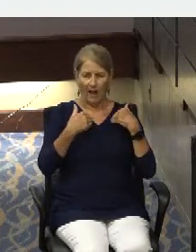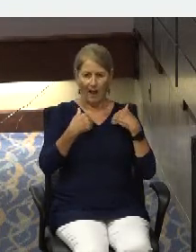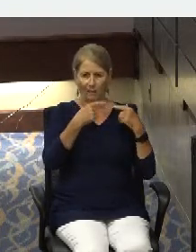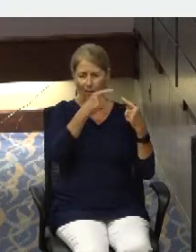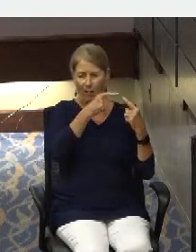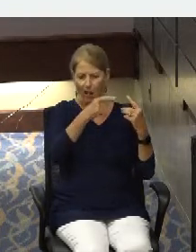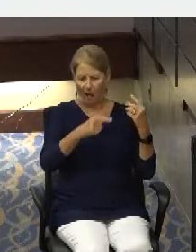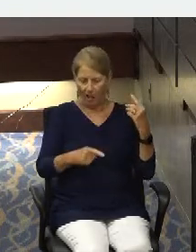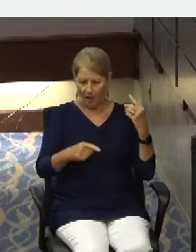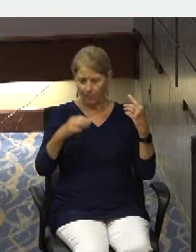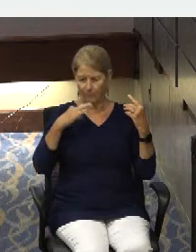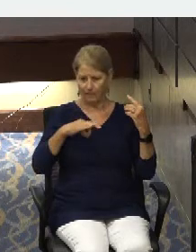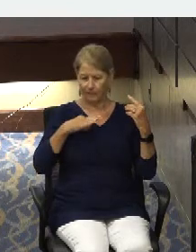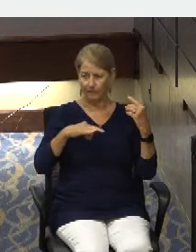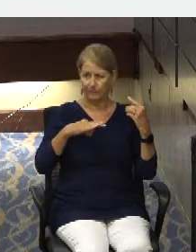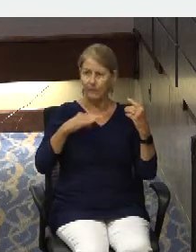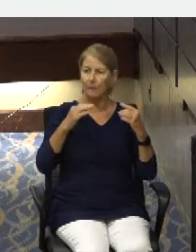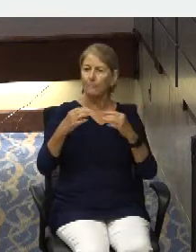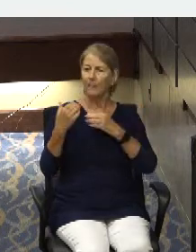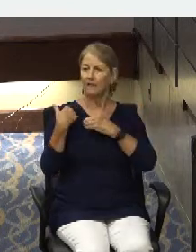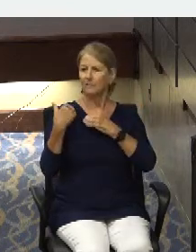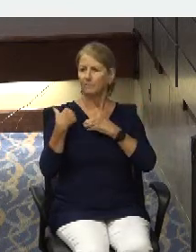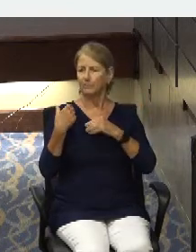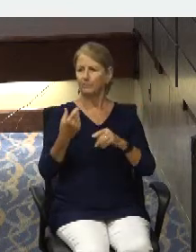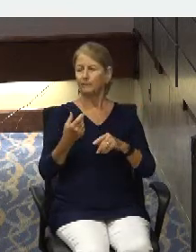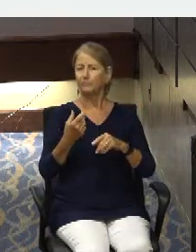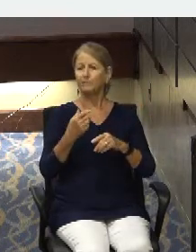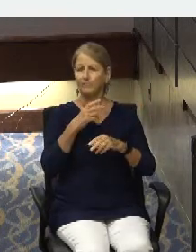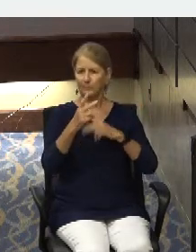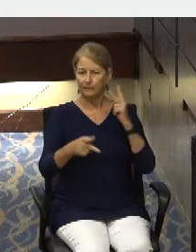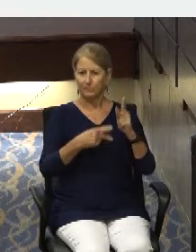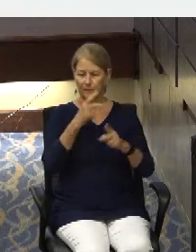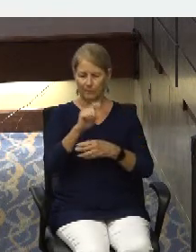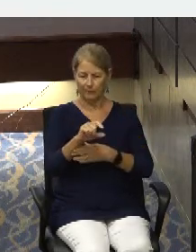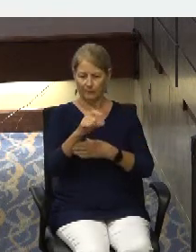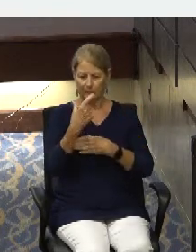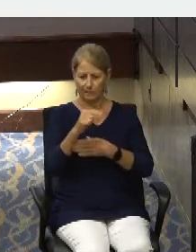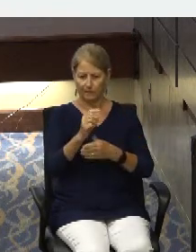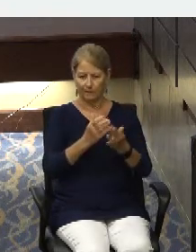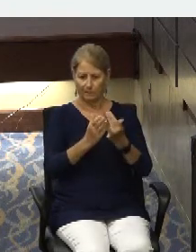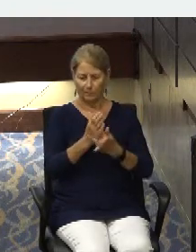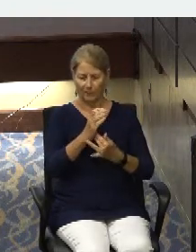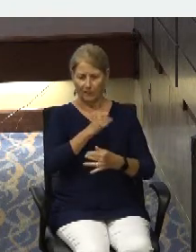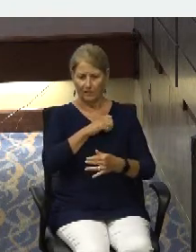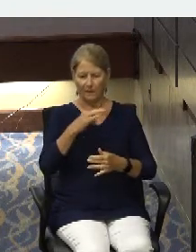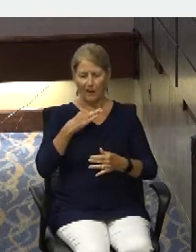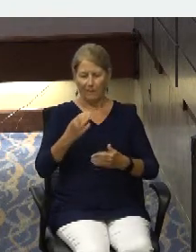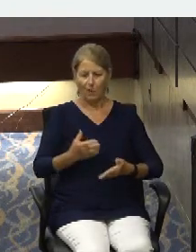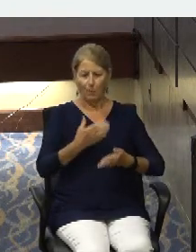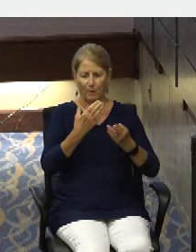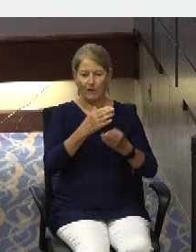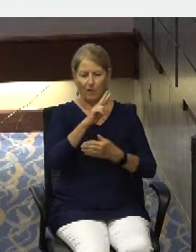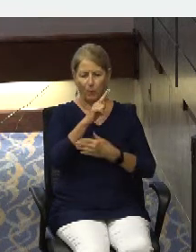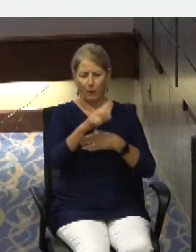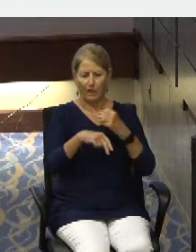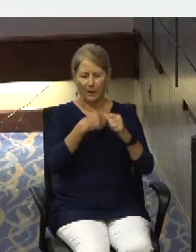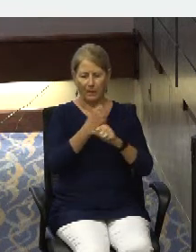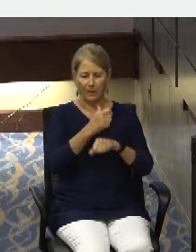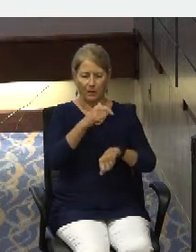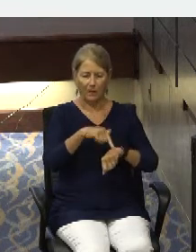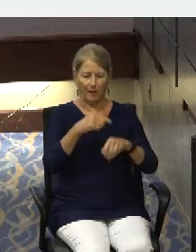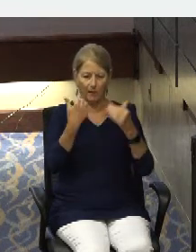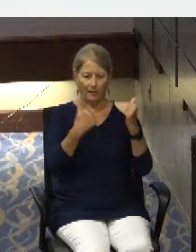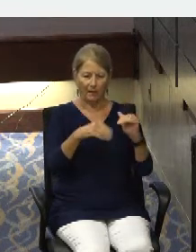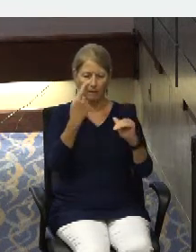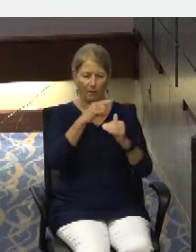and responsibilities for participants that they have to go through. Staff recommends a 3-year time limit for this renewal of the